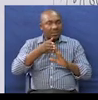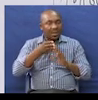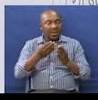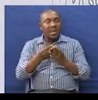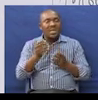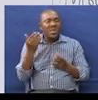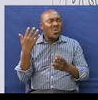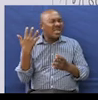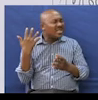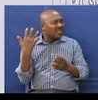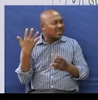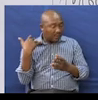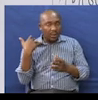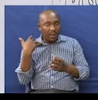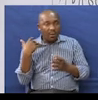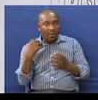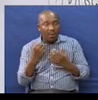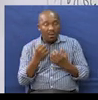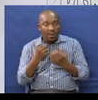and production.